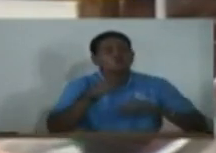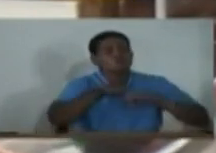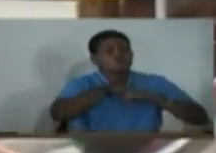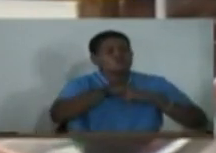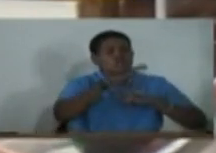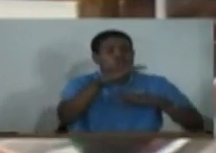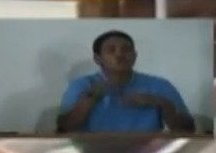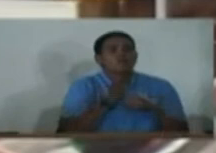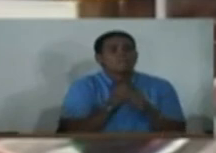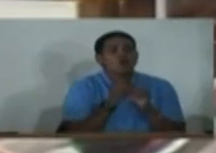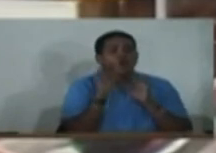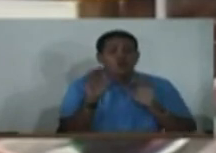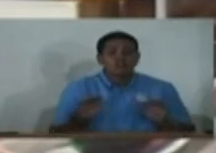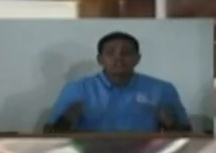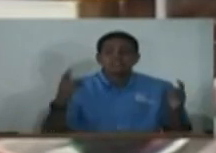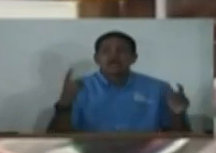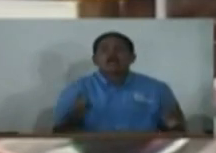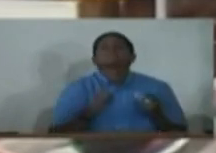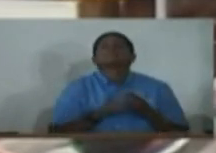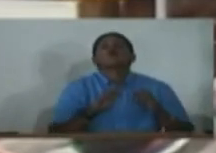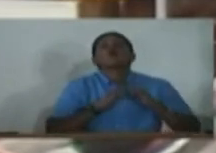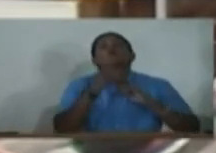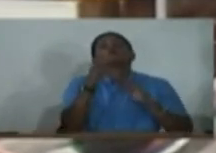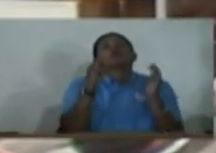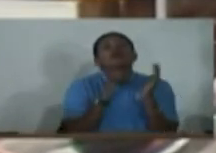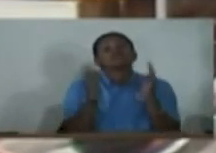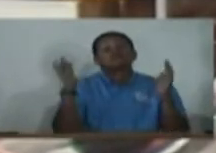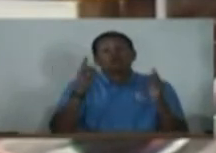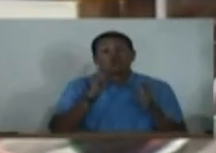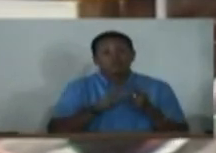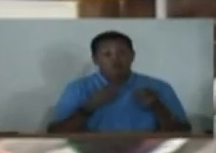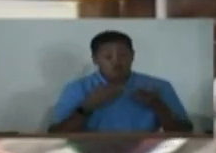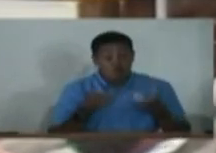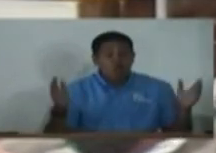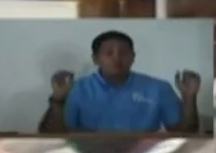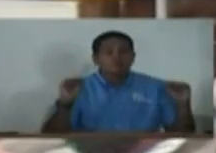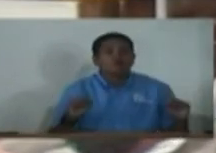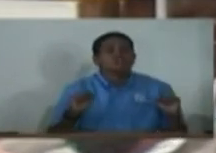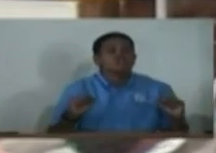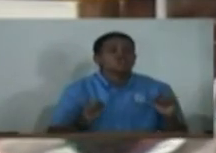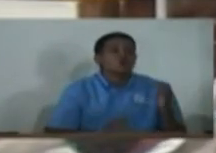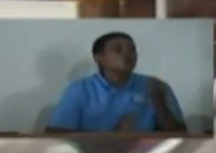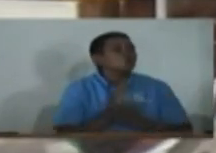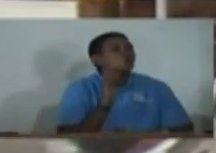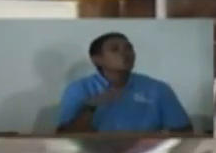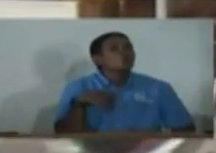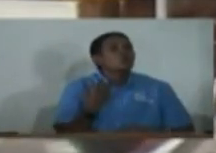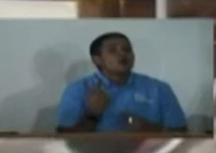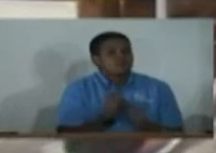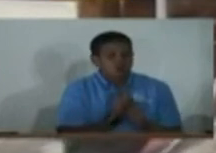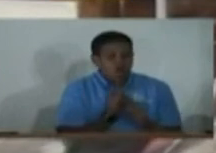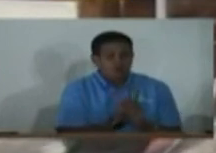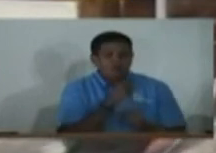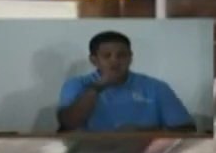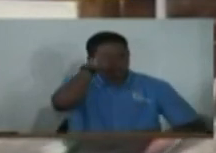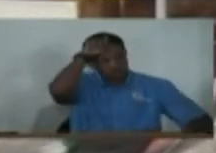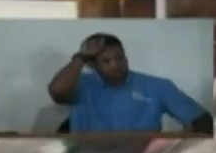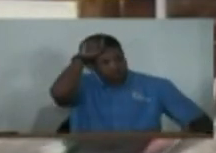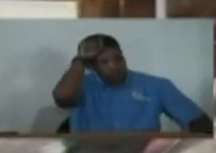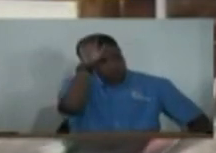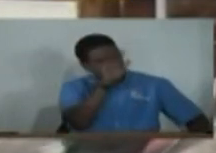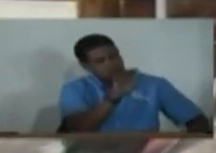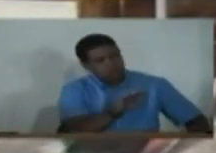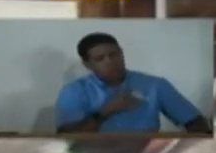products, and how you exploit and unlock the potential through proper understanding